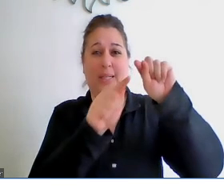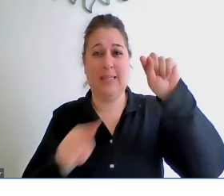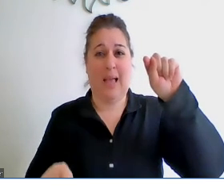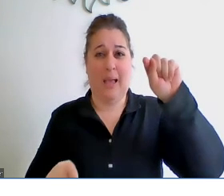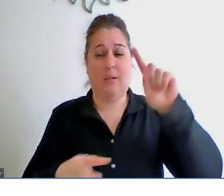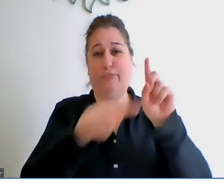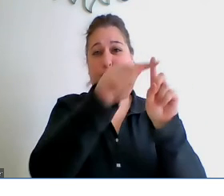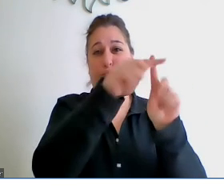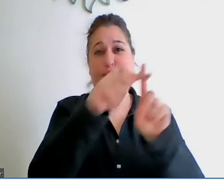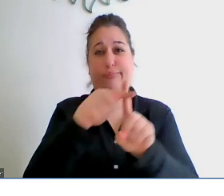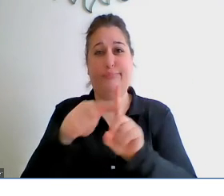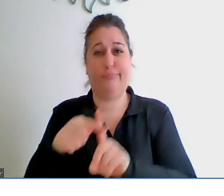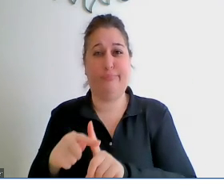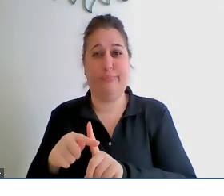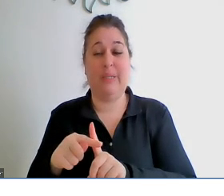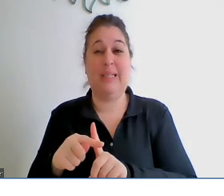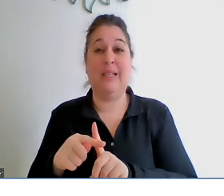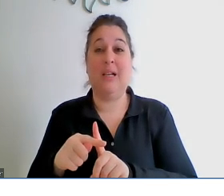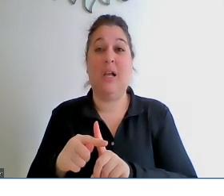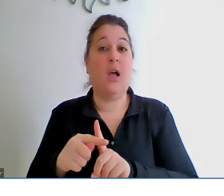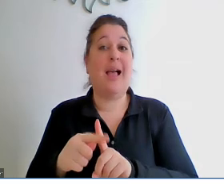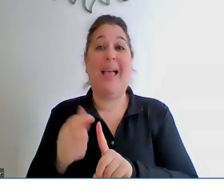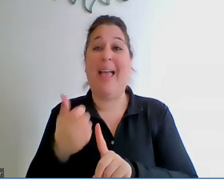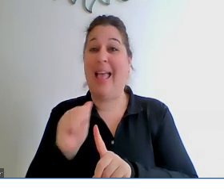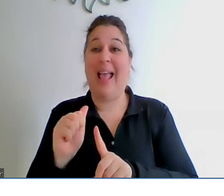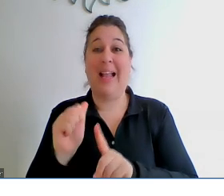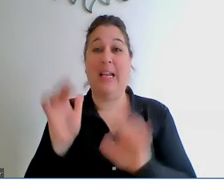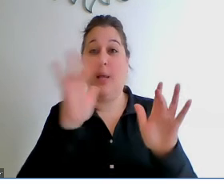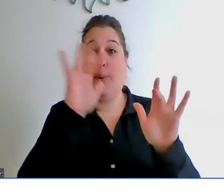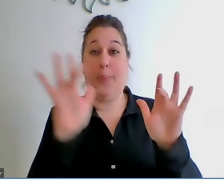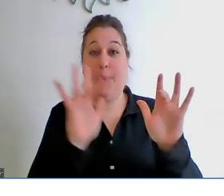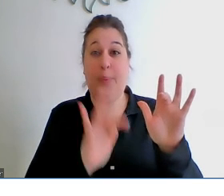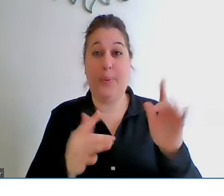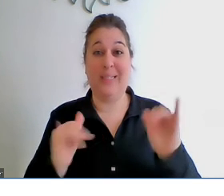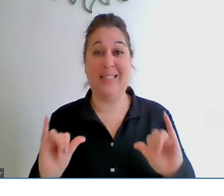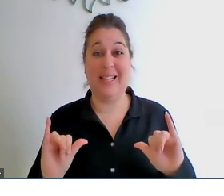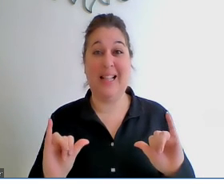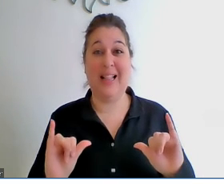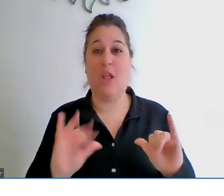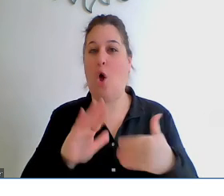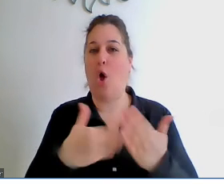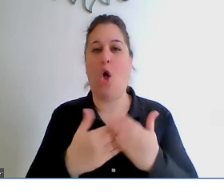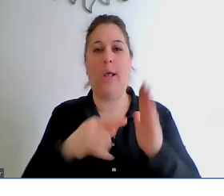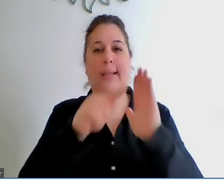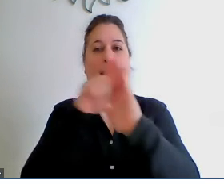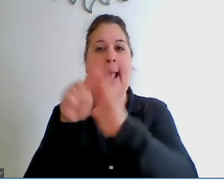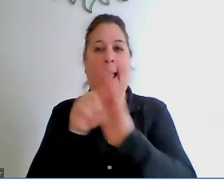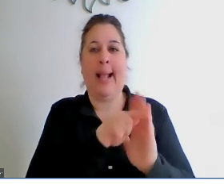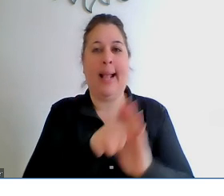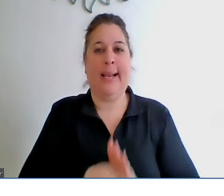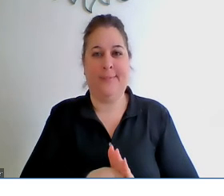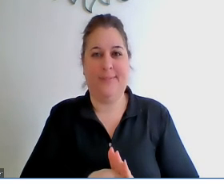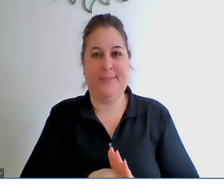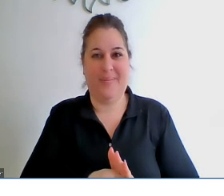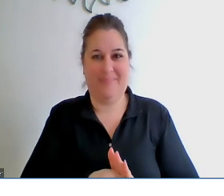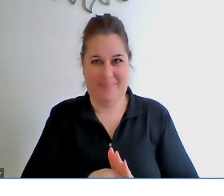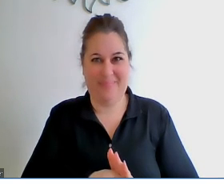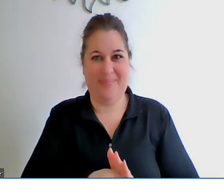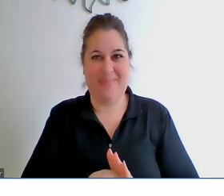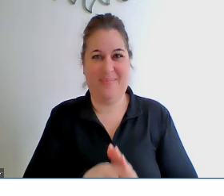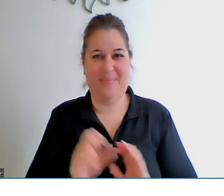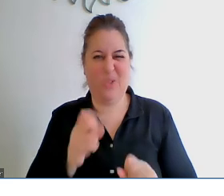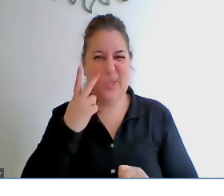Then after that, each of the remaining spaces, you put a negative inside. Okay, so let me do that again.